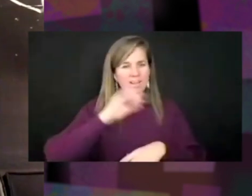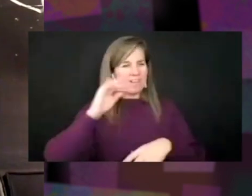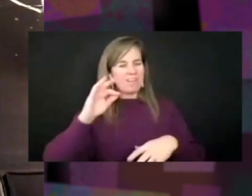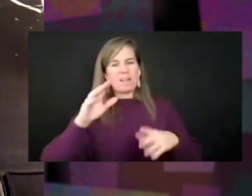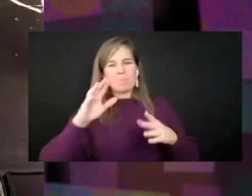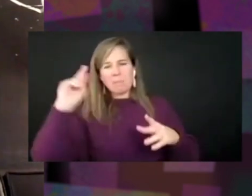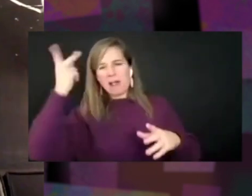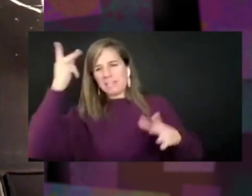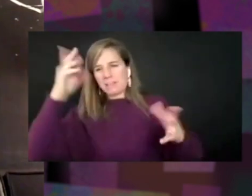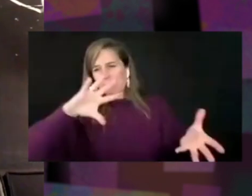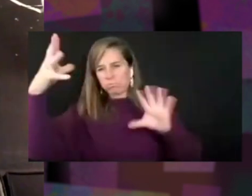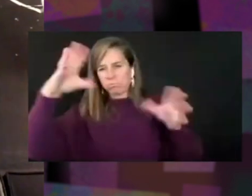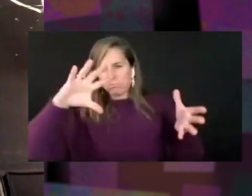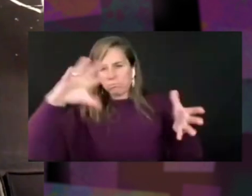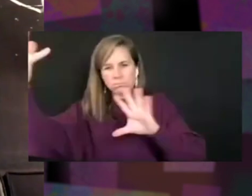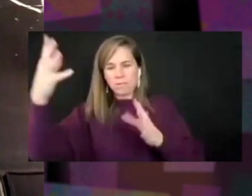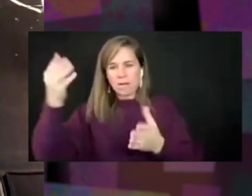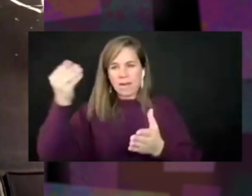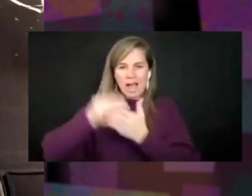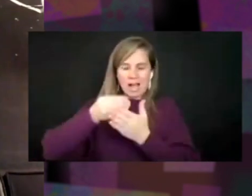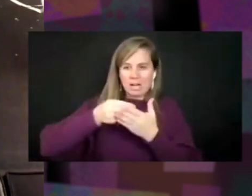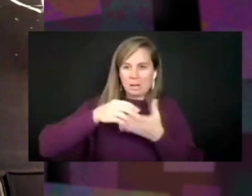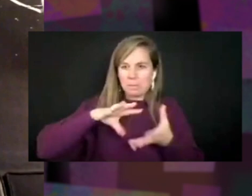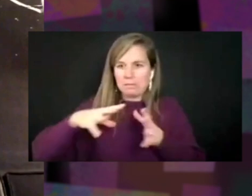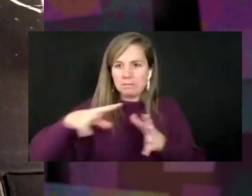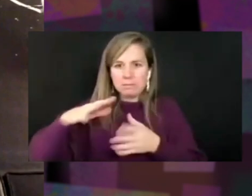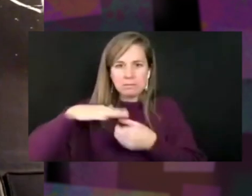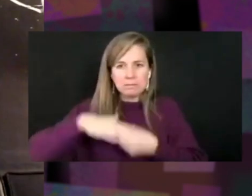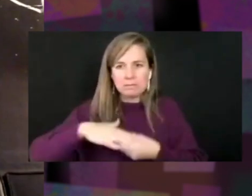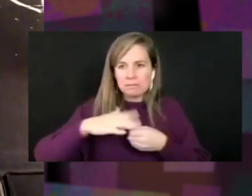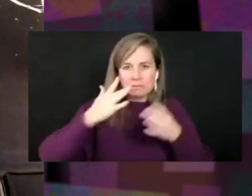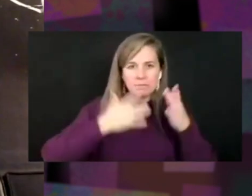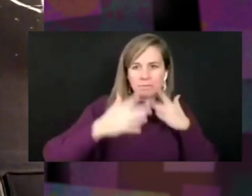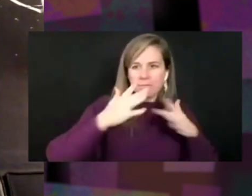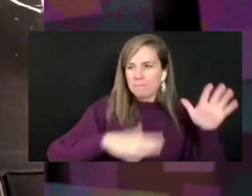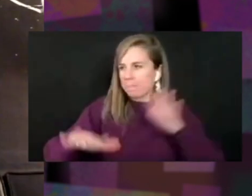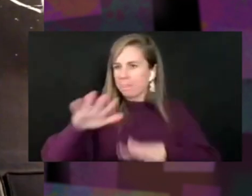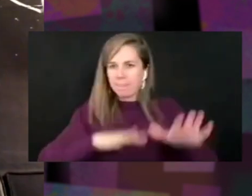crises, hurricanes and fires and floods.